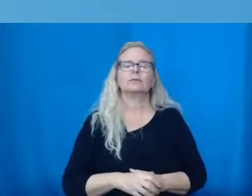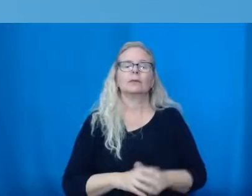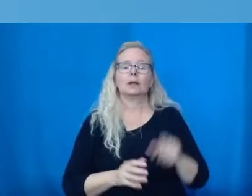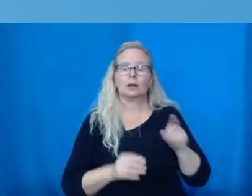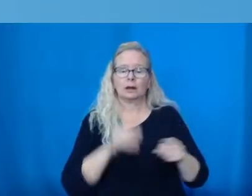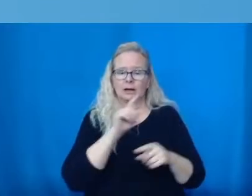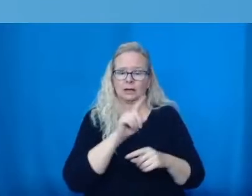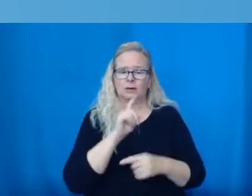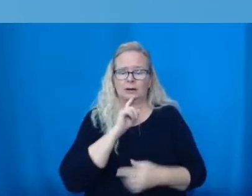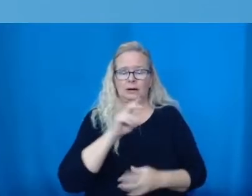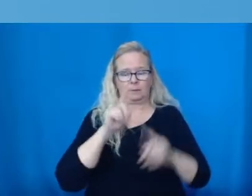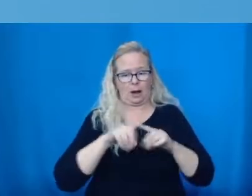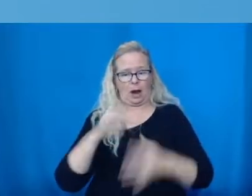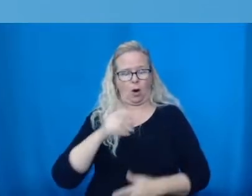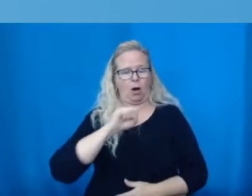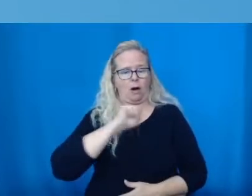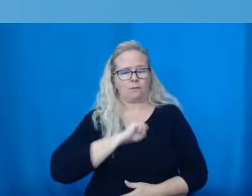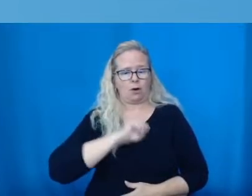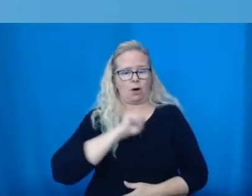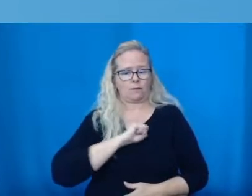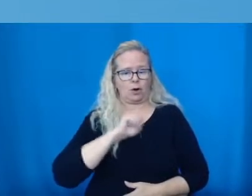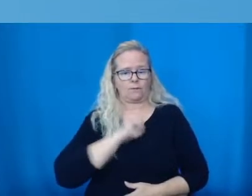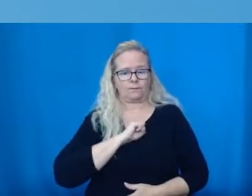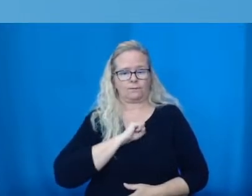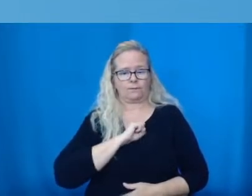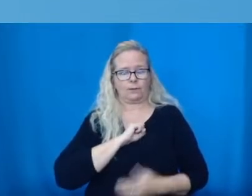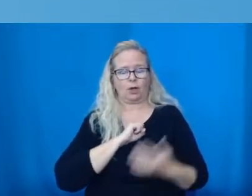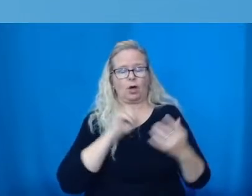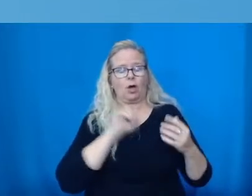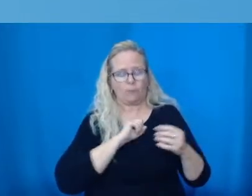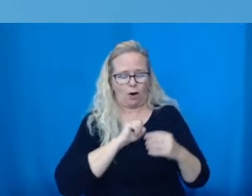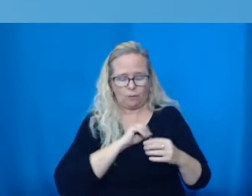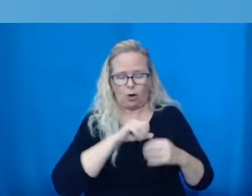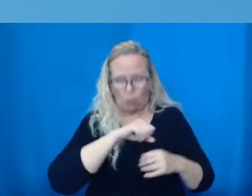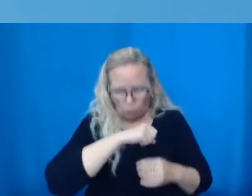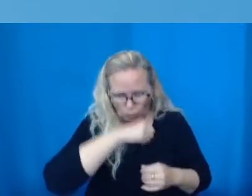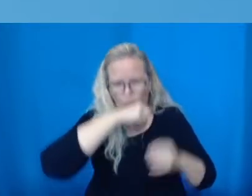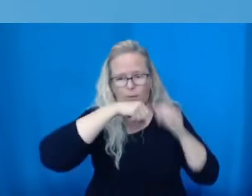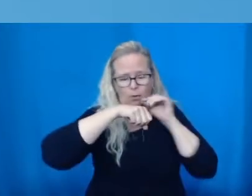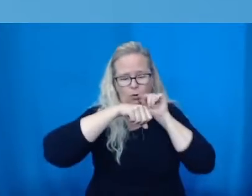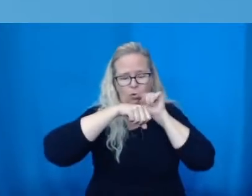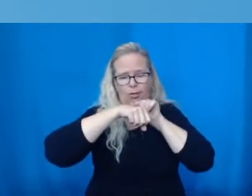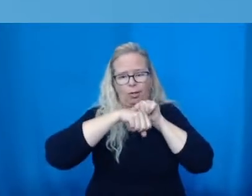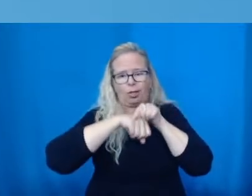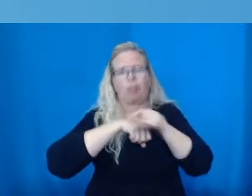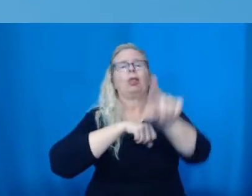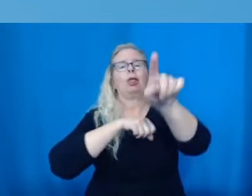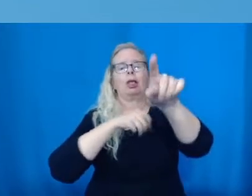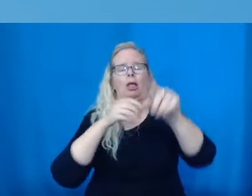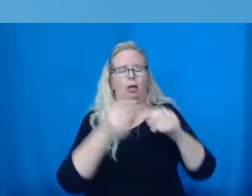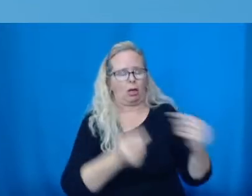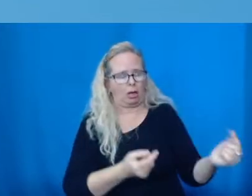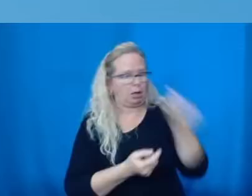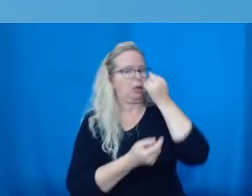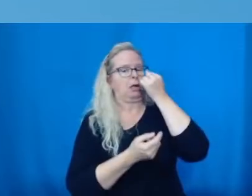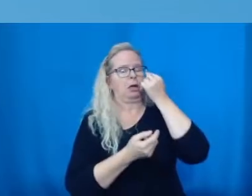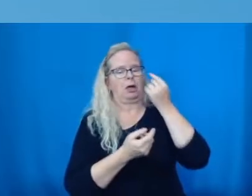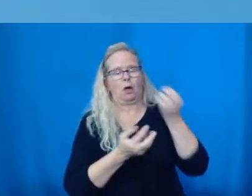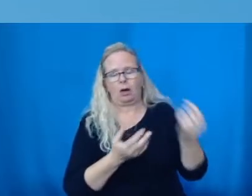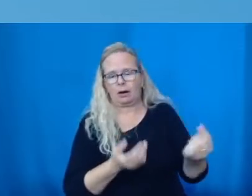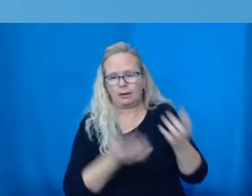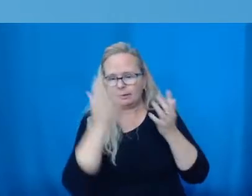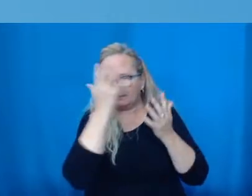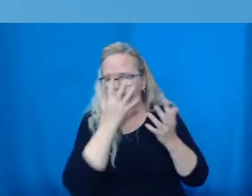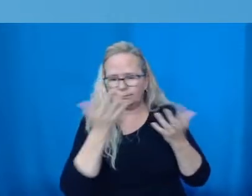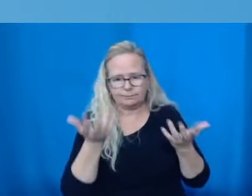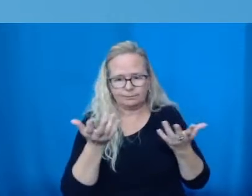yawning or talking or something like that. But the droplets are actually so large that they can't really be inhaled into our respiratory tracts. They aren't nimble enough